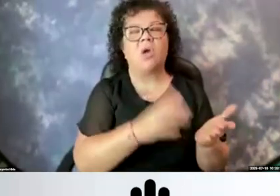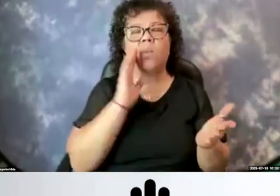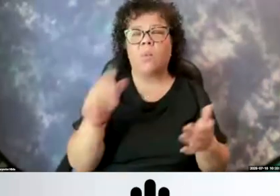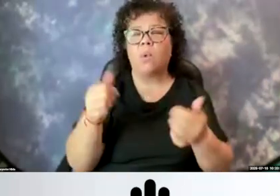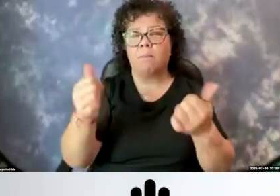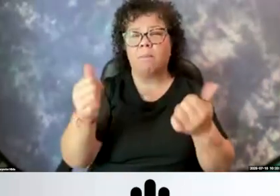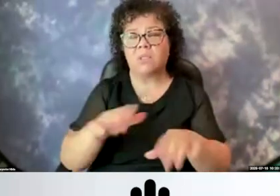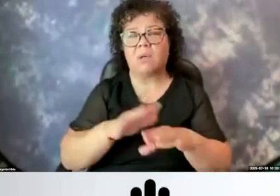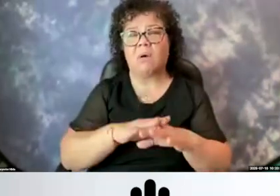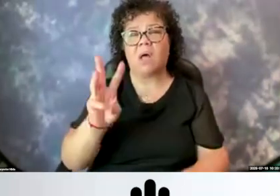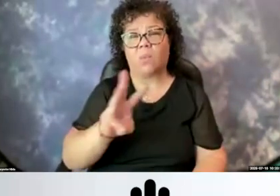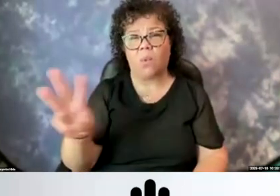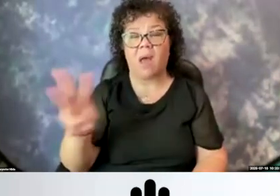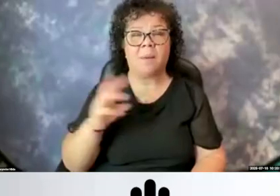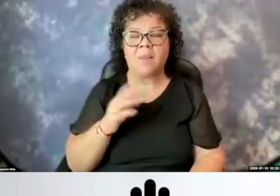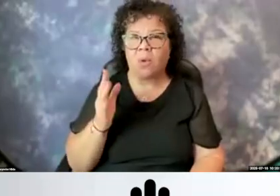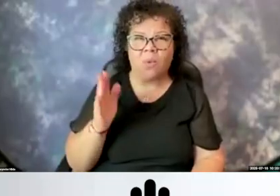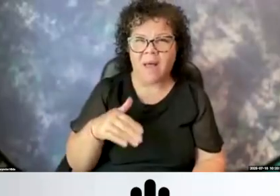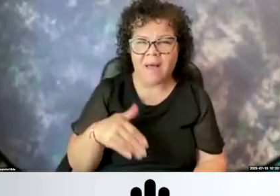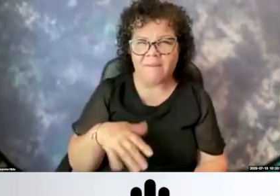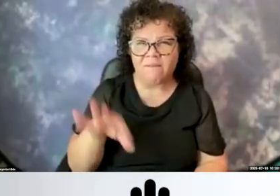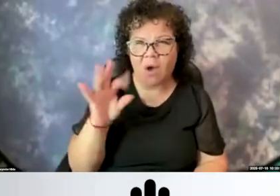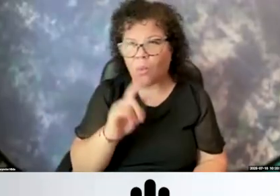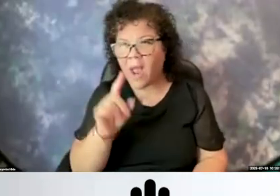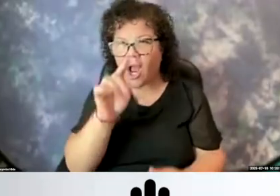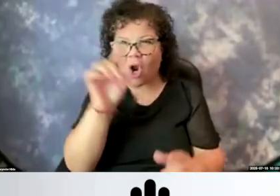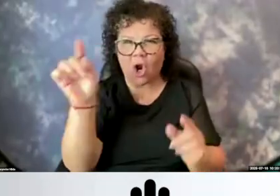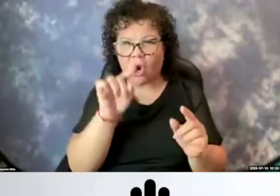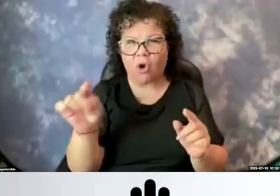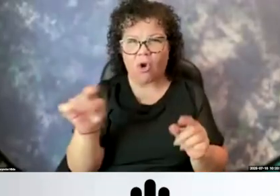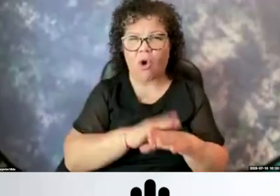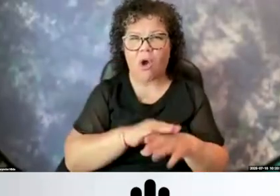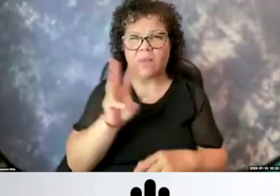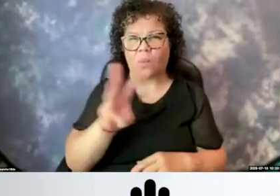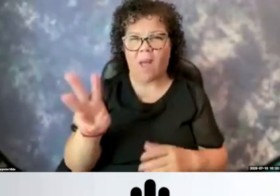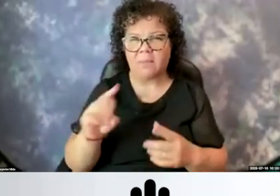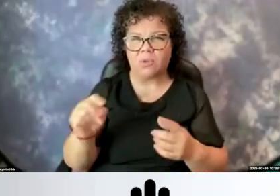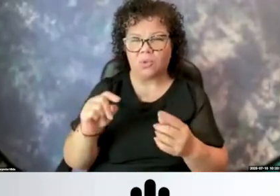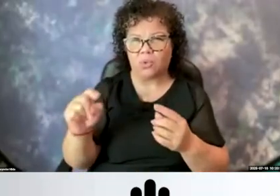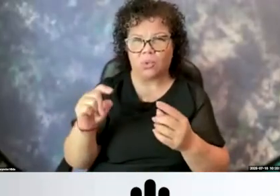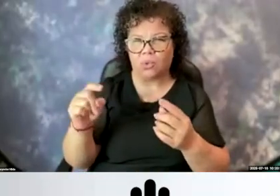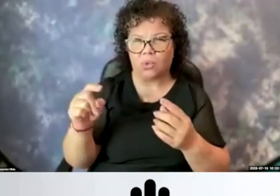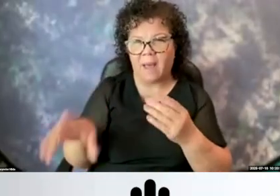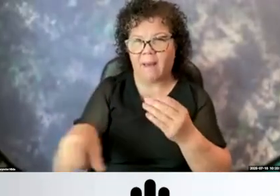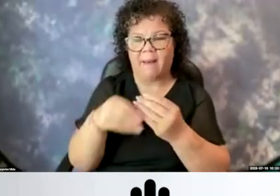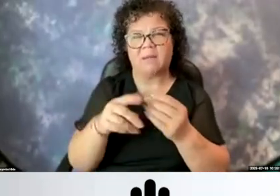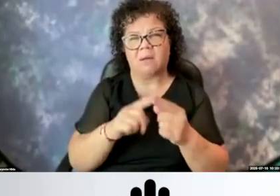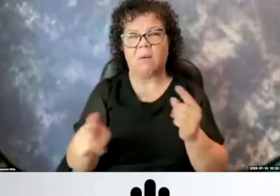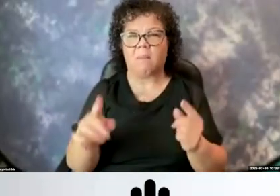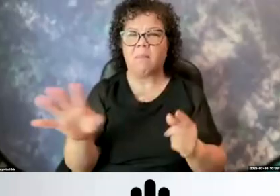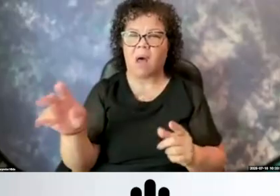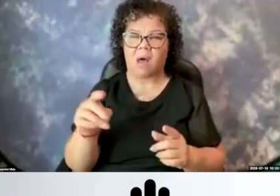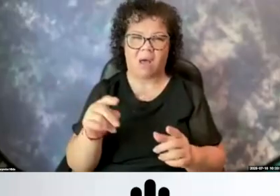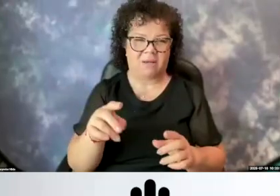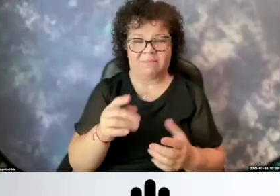find a place for it to live on our website. So yeah, keep an eye out. Stay tuned on our website. That's all I could really